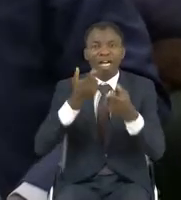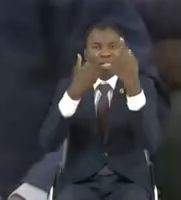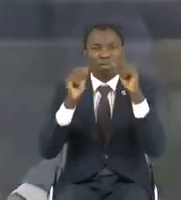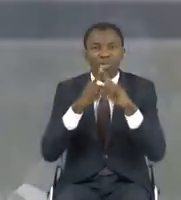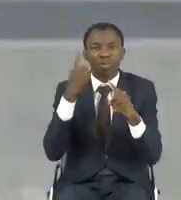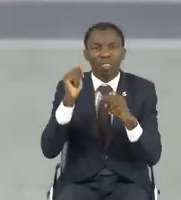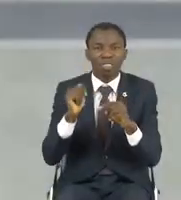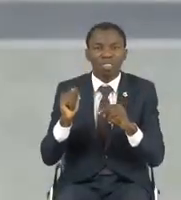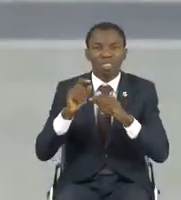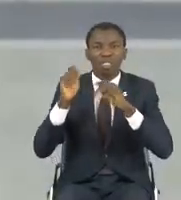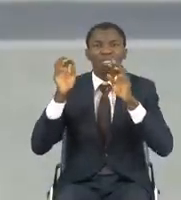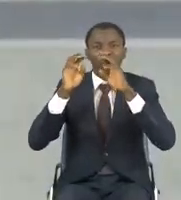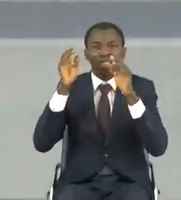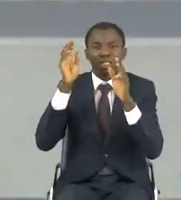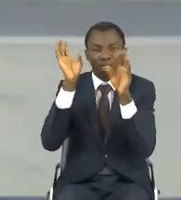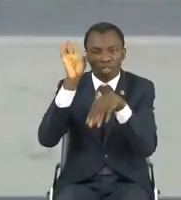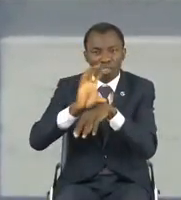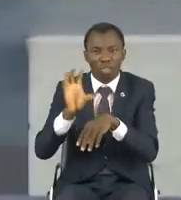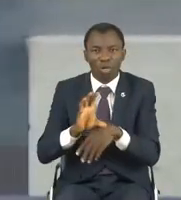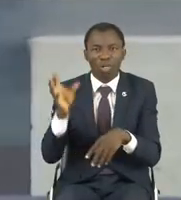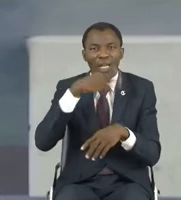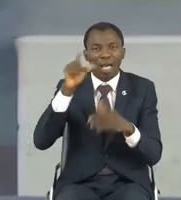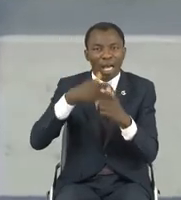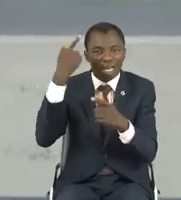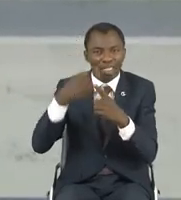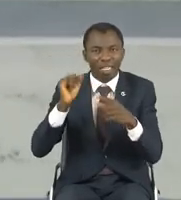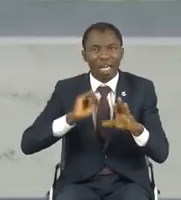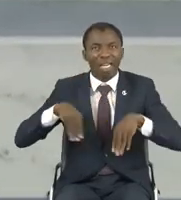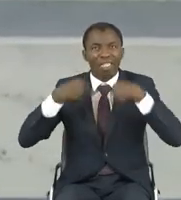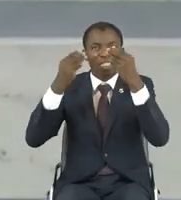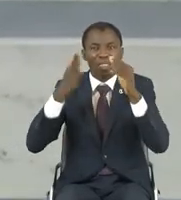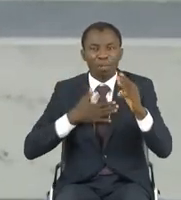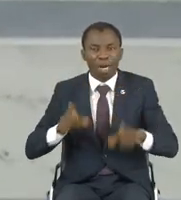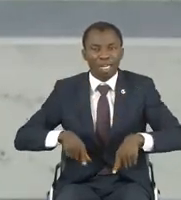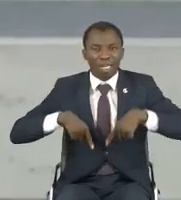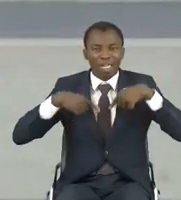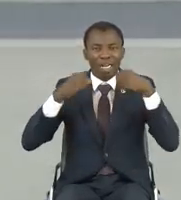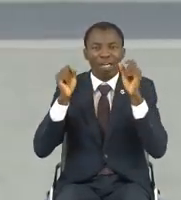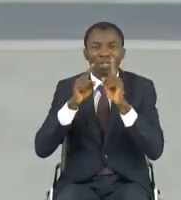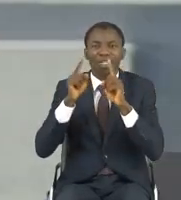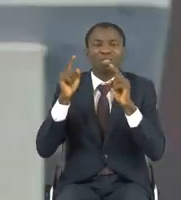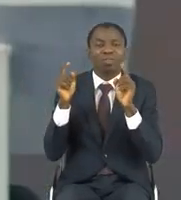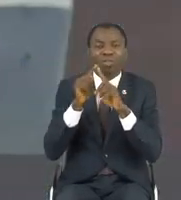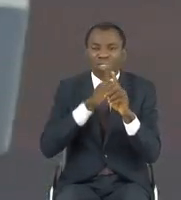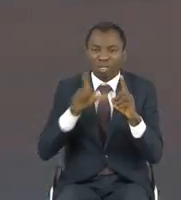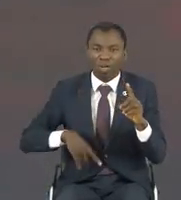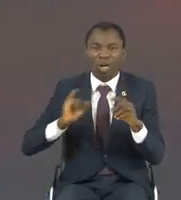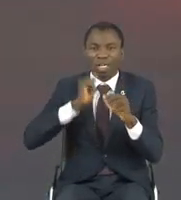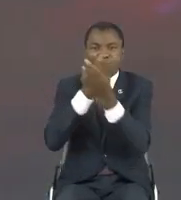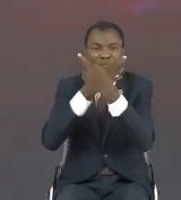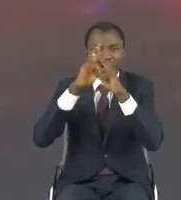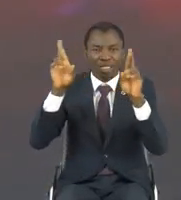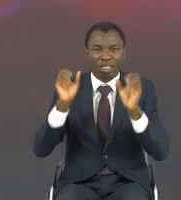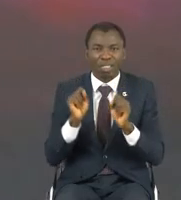my life to the Lord, and then I was redeemed. And it still carries on sorrow. I'm